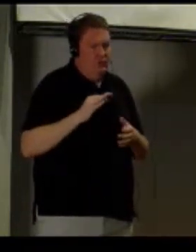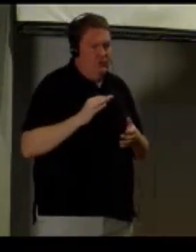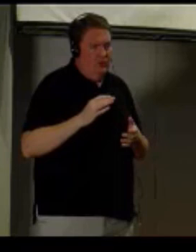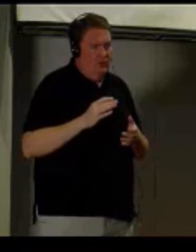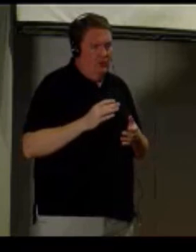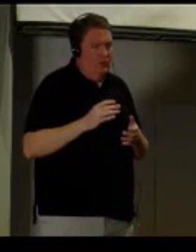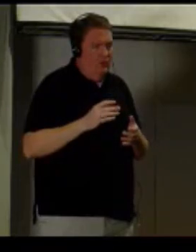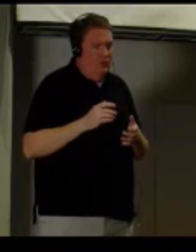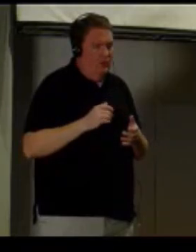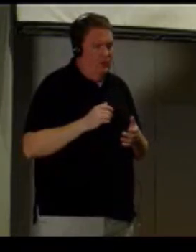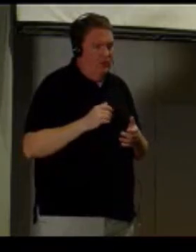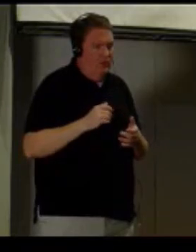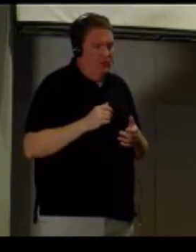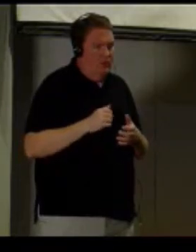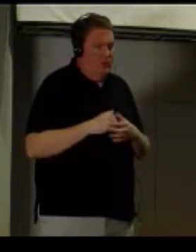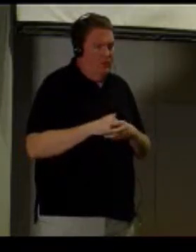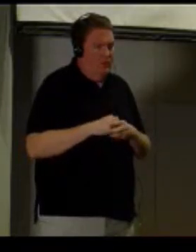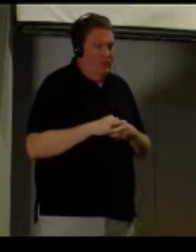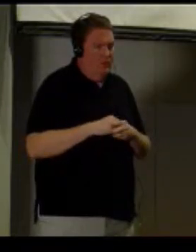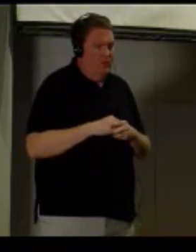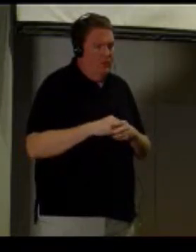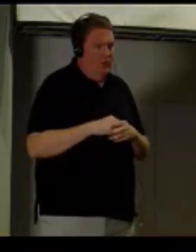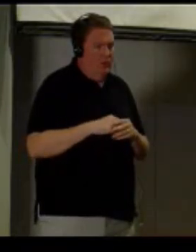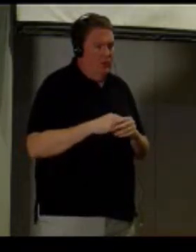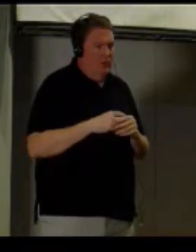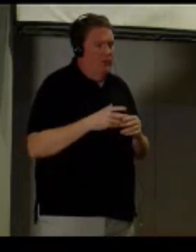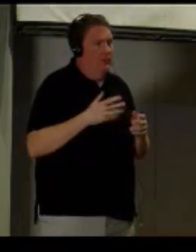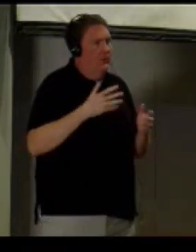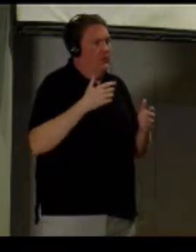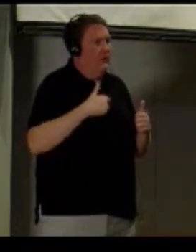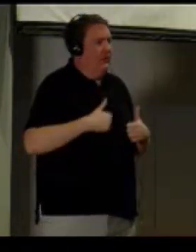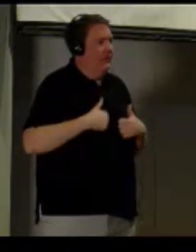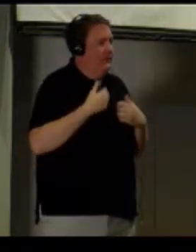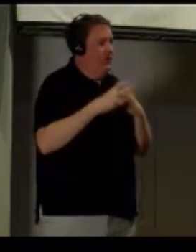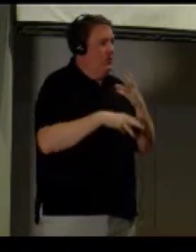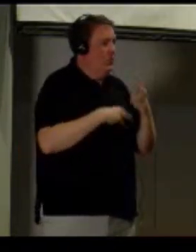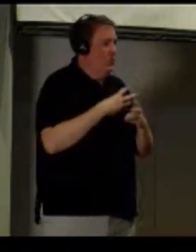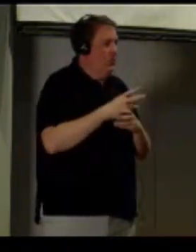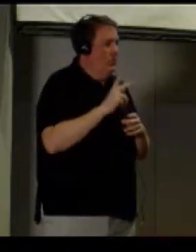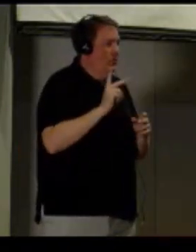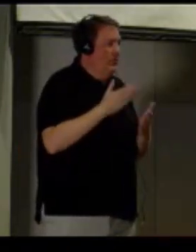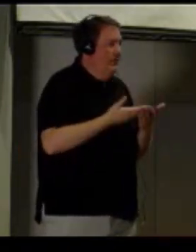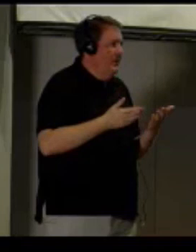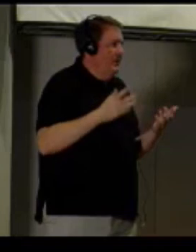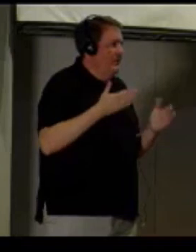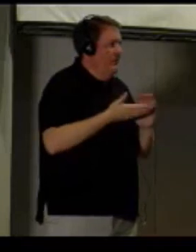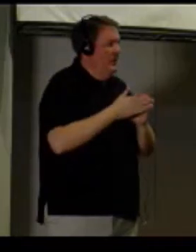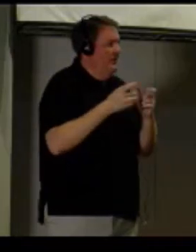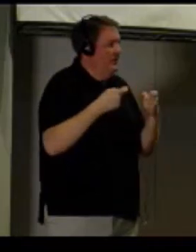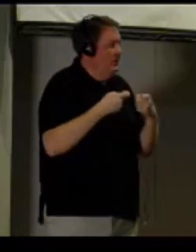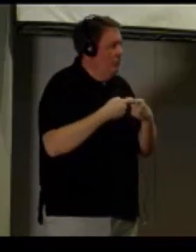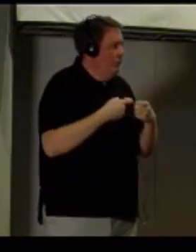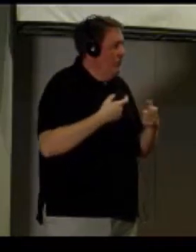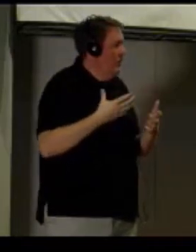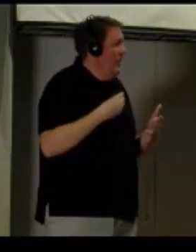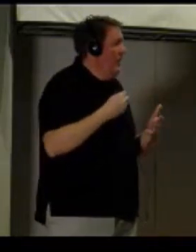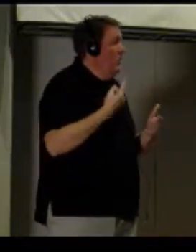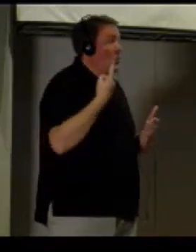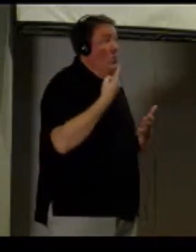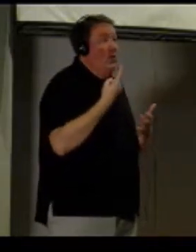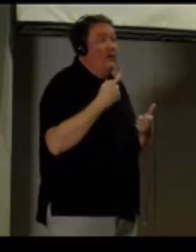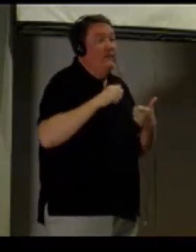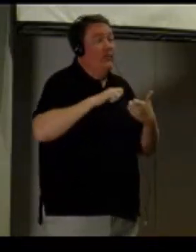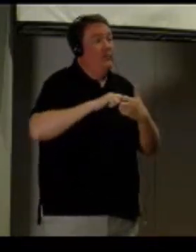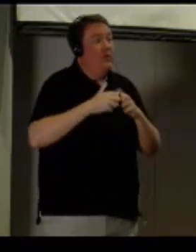lived where they're, in a world where things are digitized, and one of the things that seems to be a